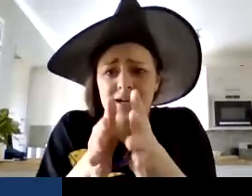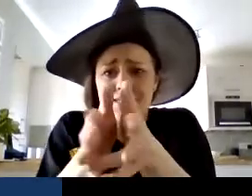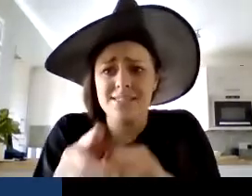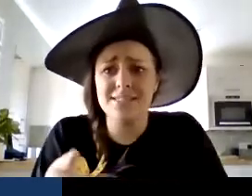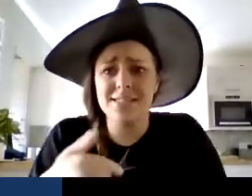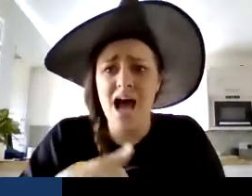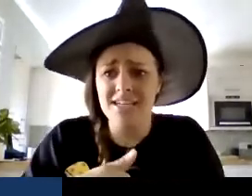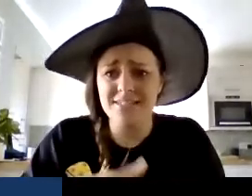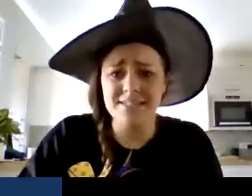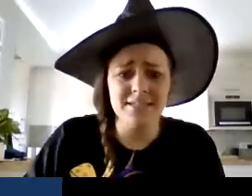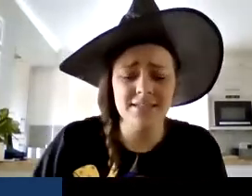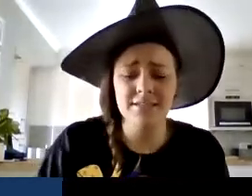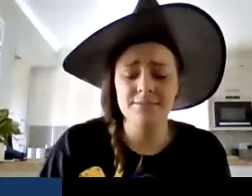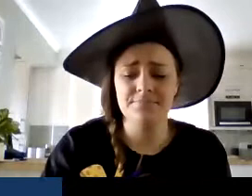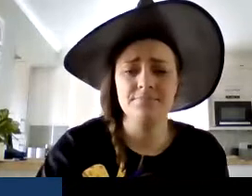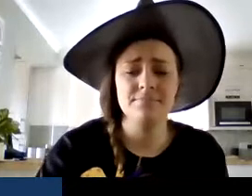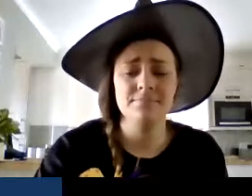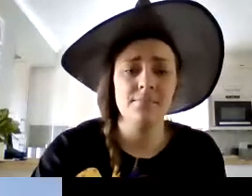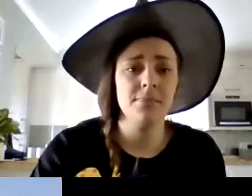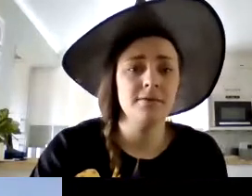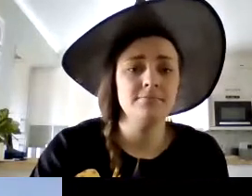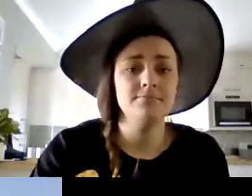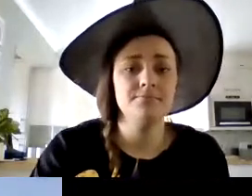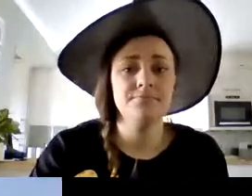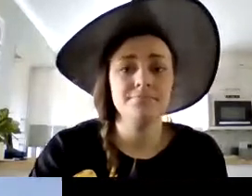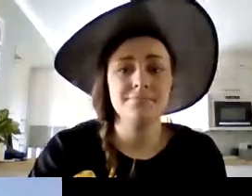my dragon's insides."